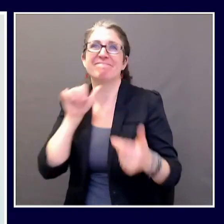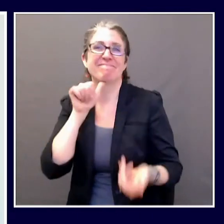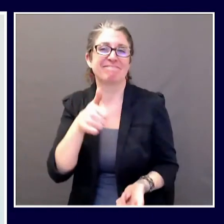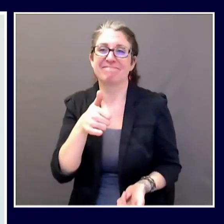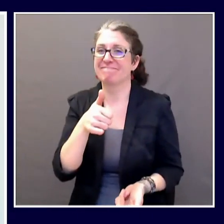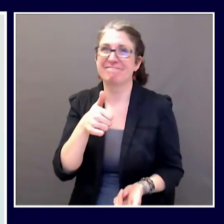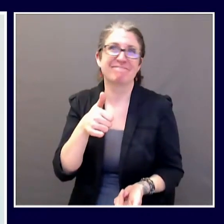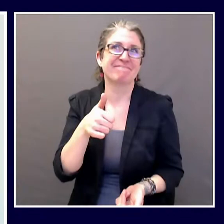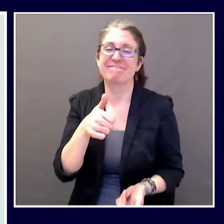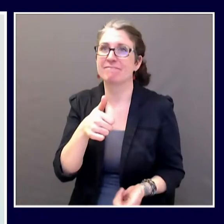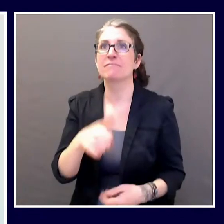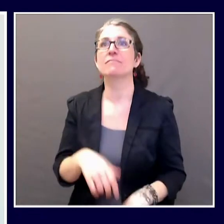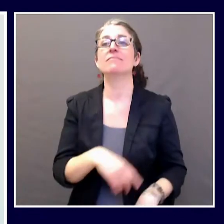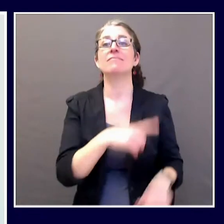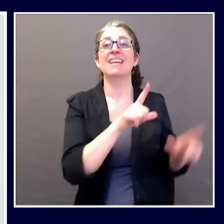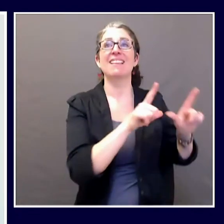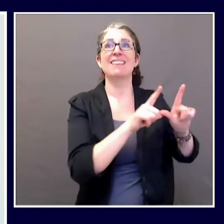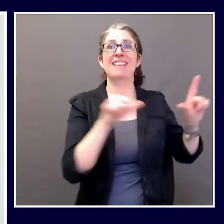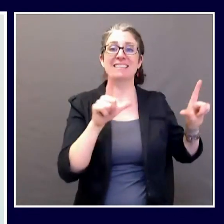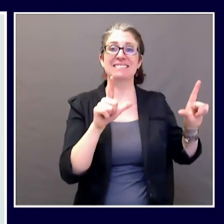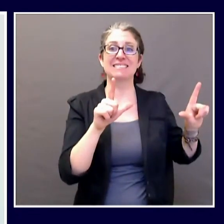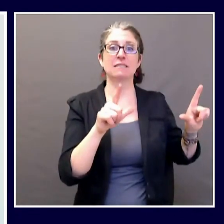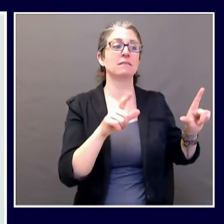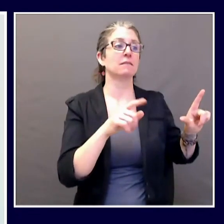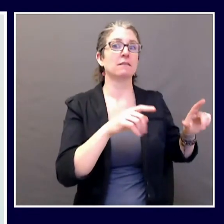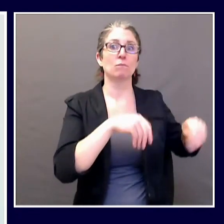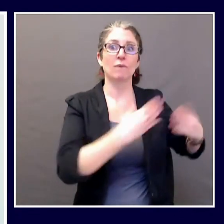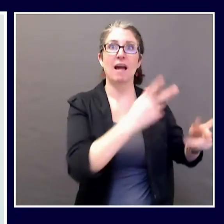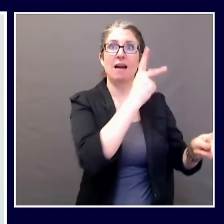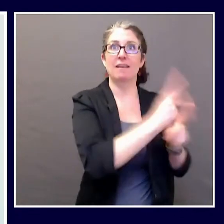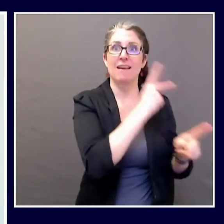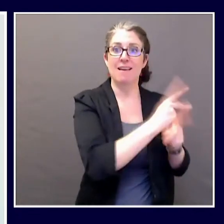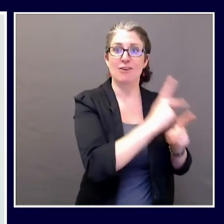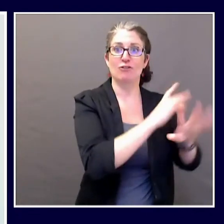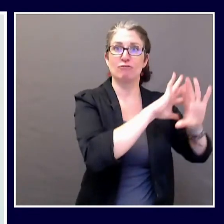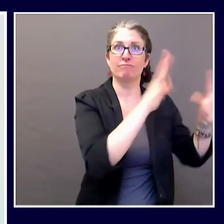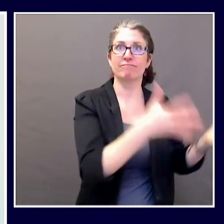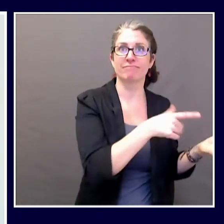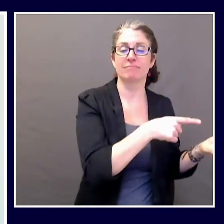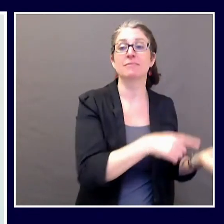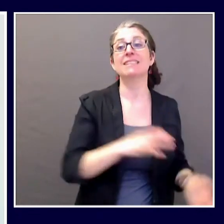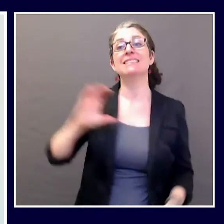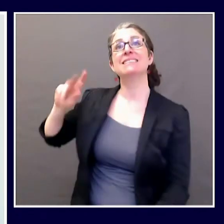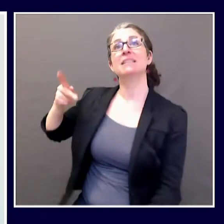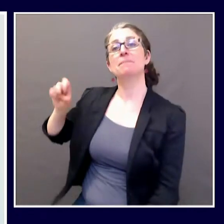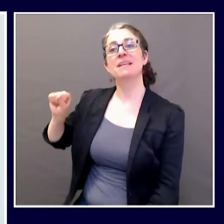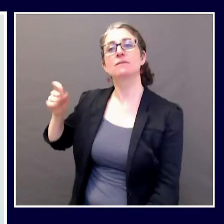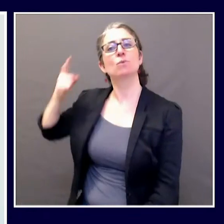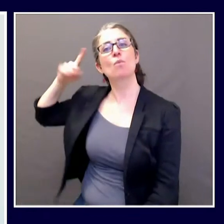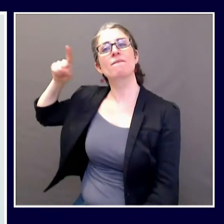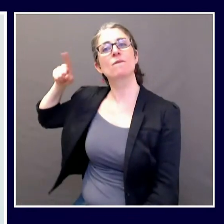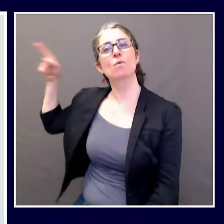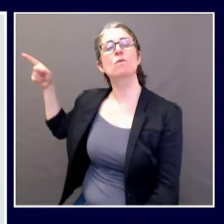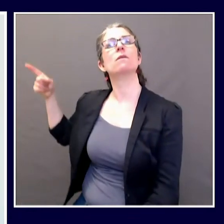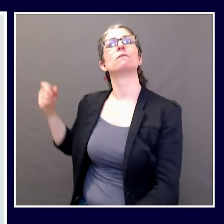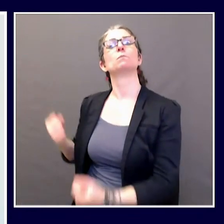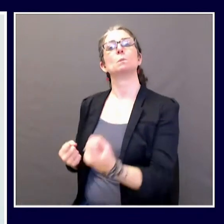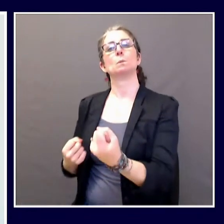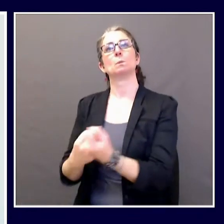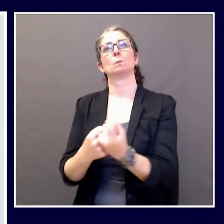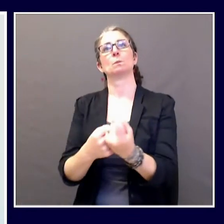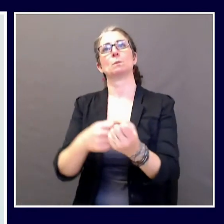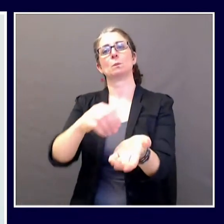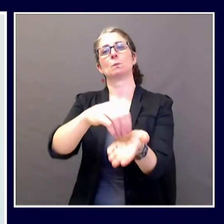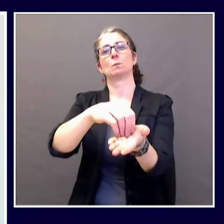services workers are trained to help children who may need it because of abuse or neglect. So